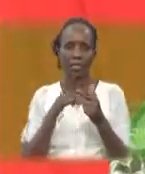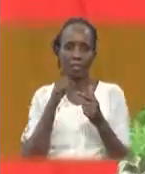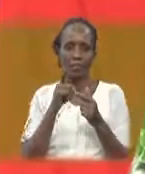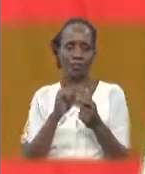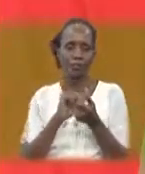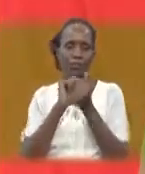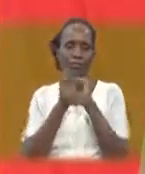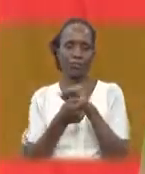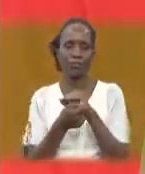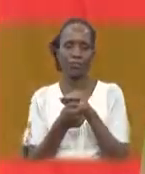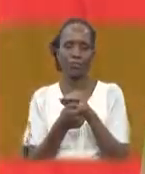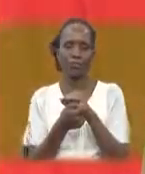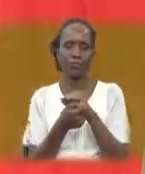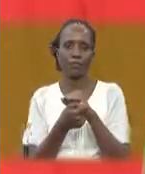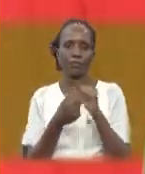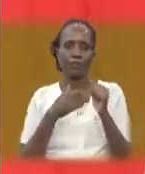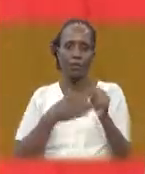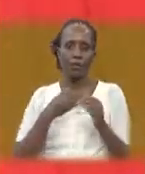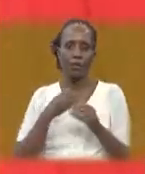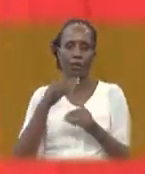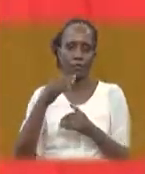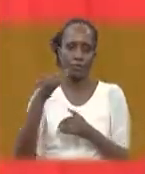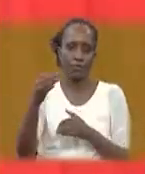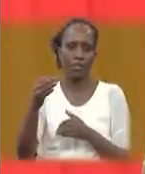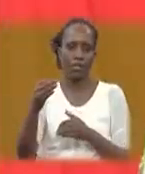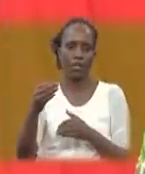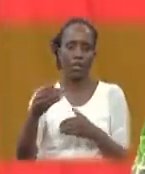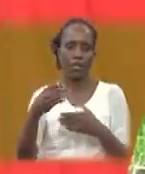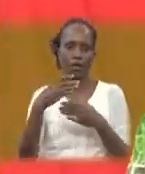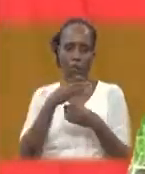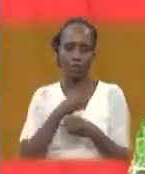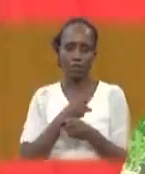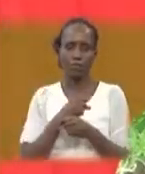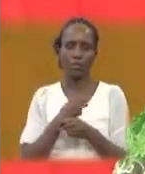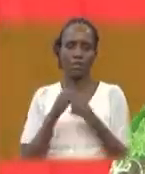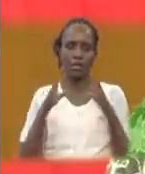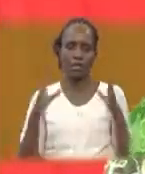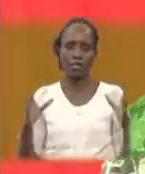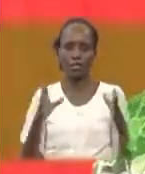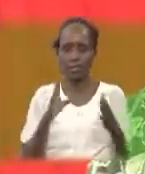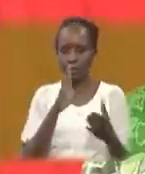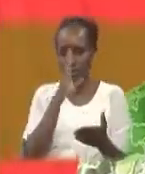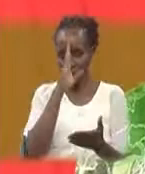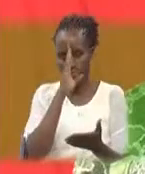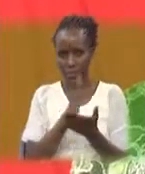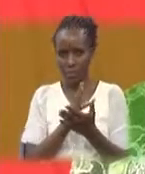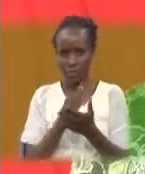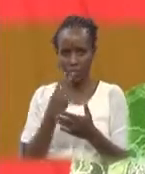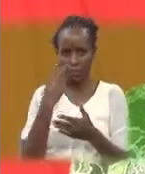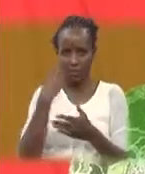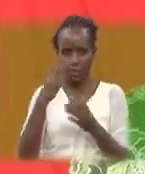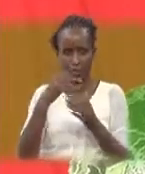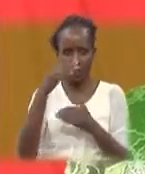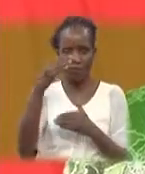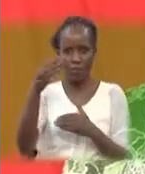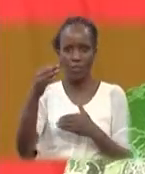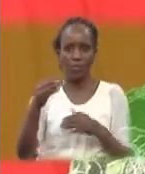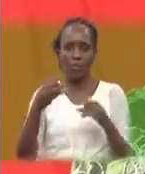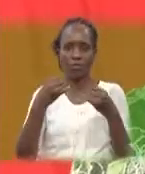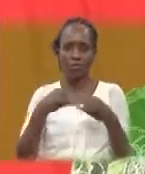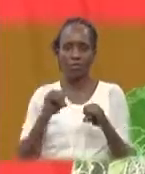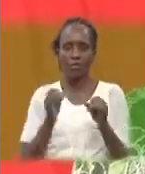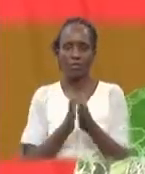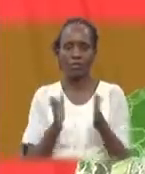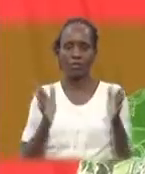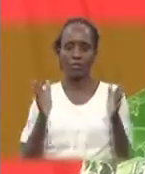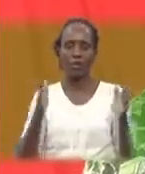be transformational. Our future holds great promise. Looking ahead, we